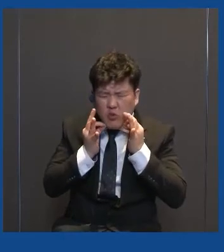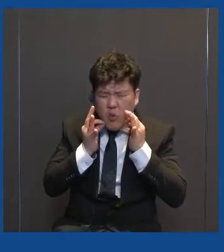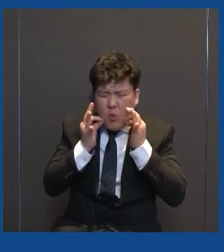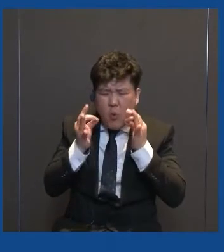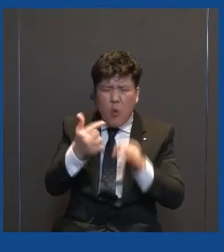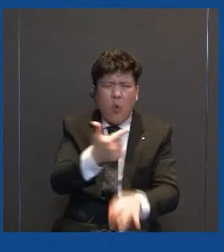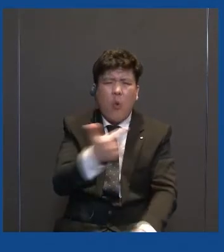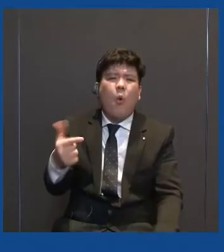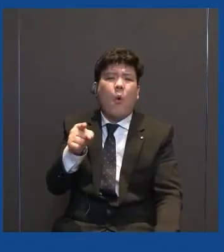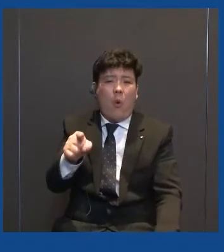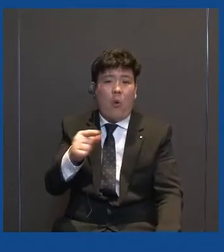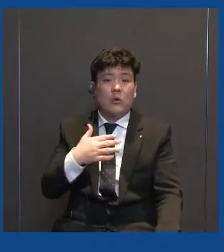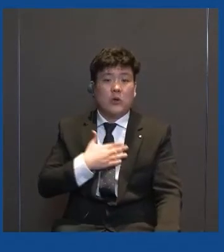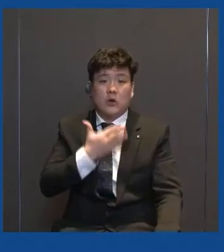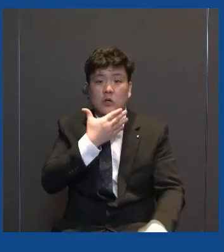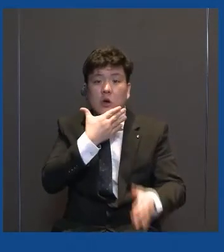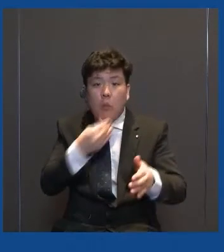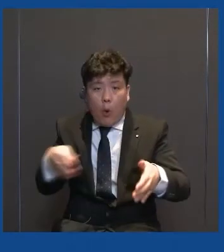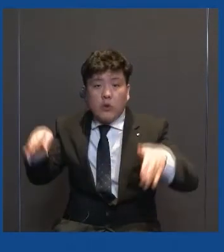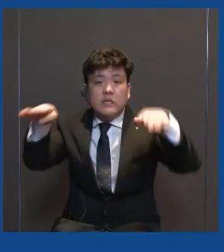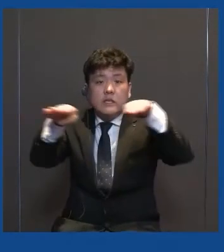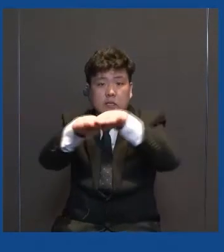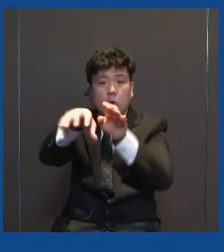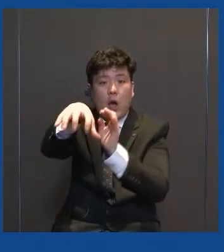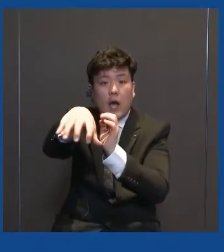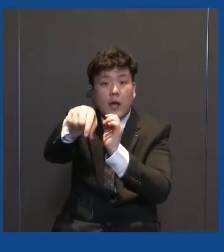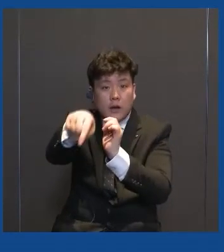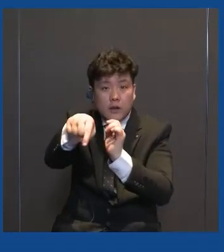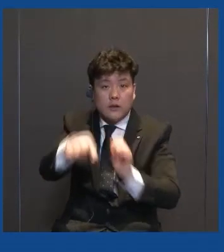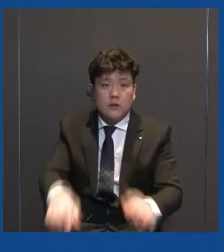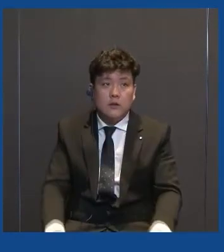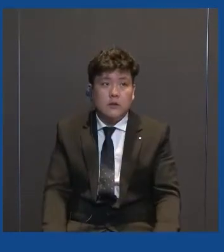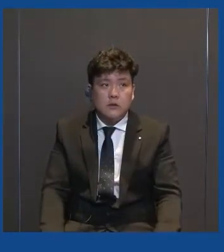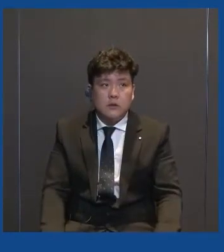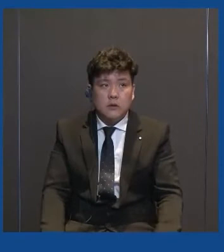safety and well-being of older persons. At a welfare center,